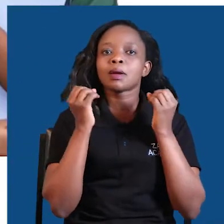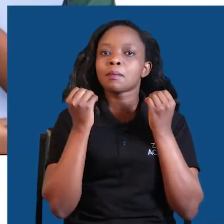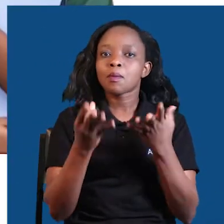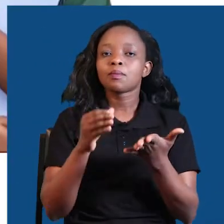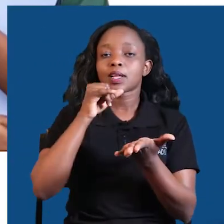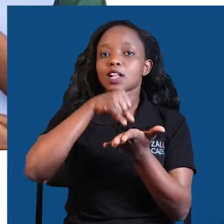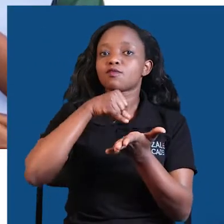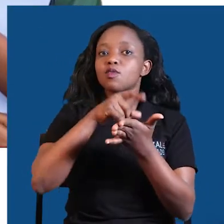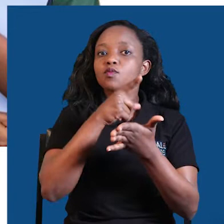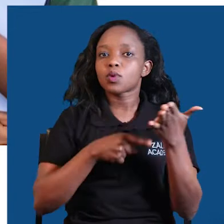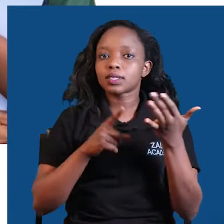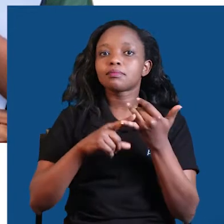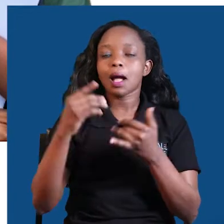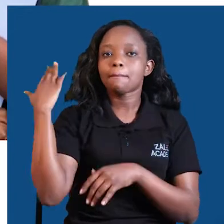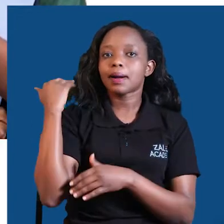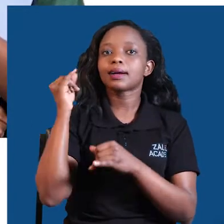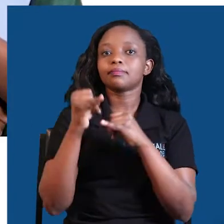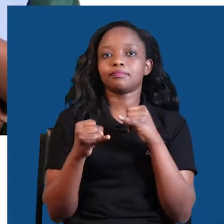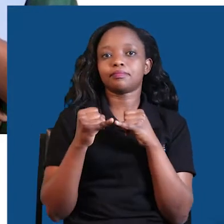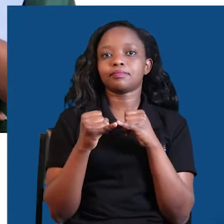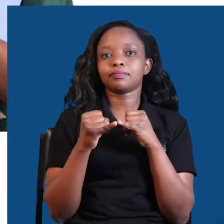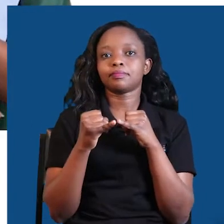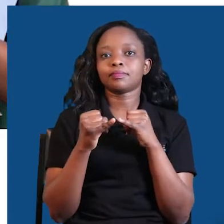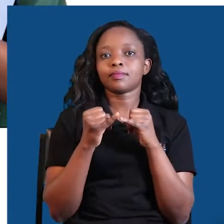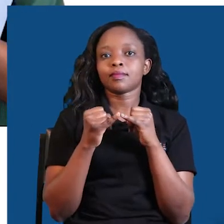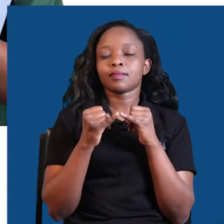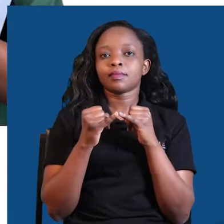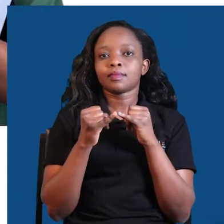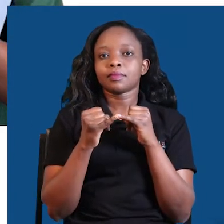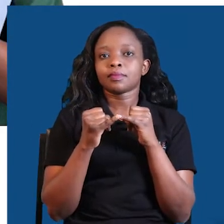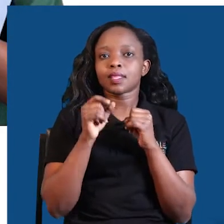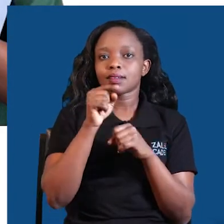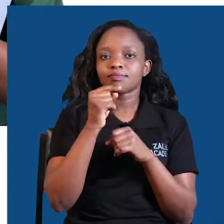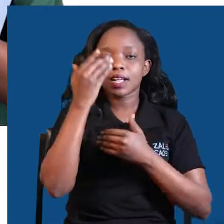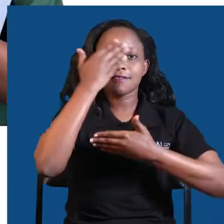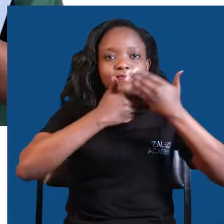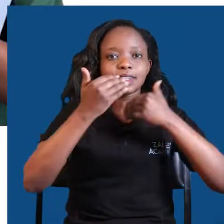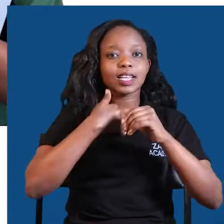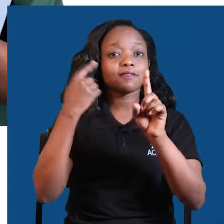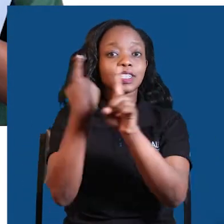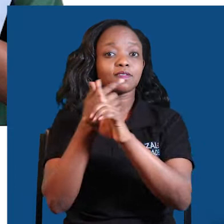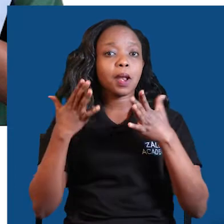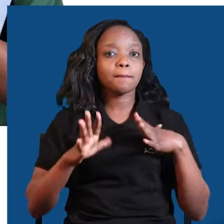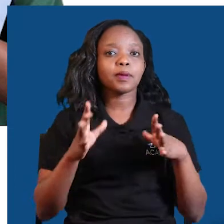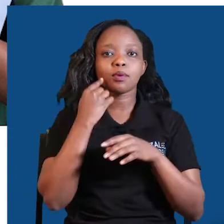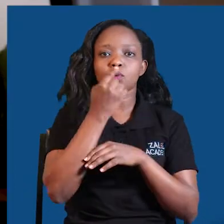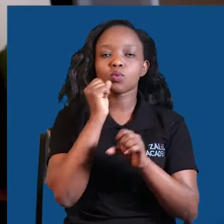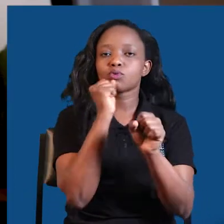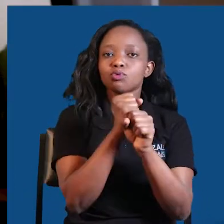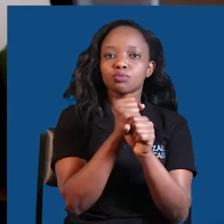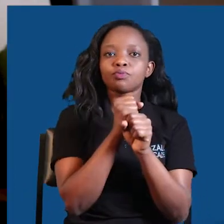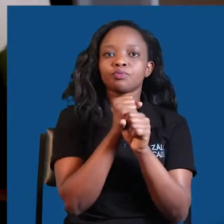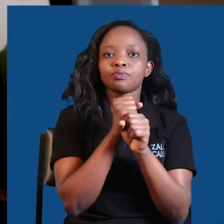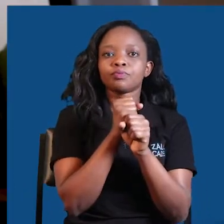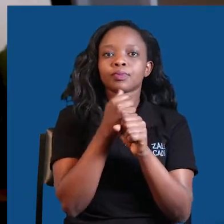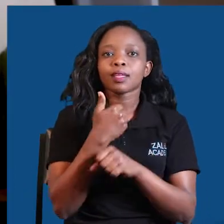which now mostly involves now the back end of it. So each of these phases have different people who do